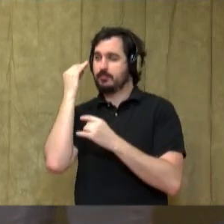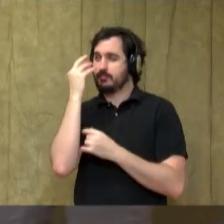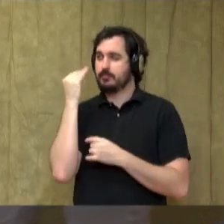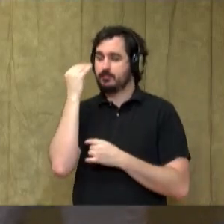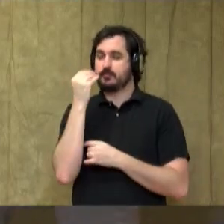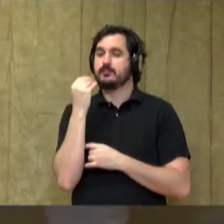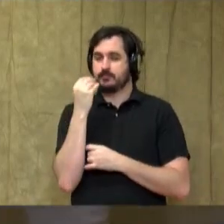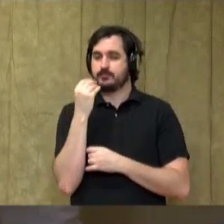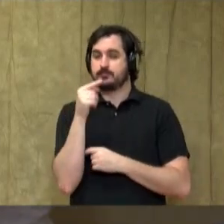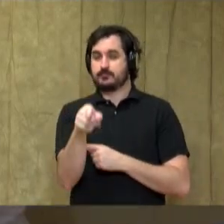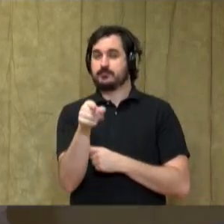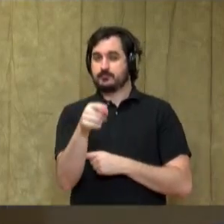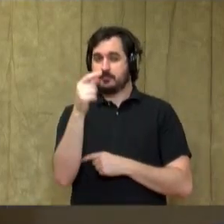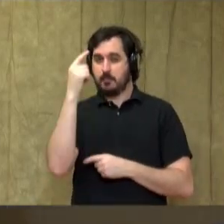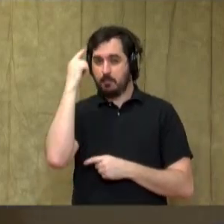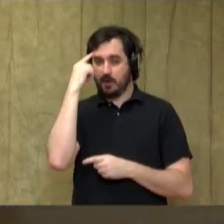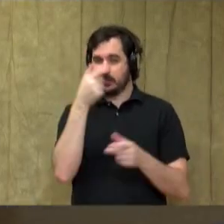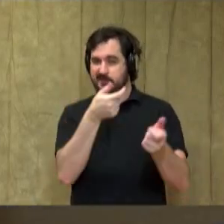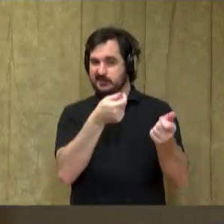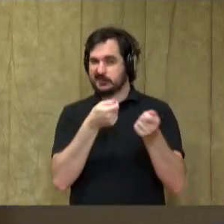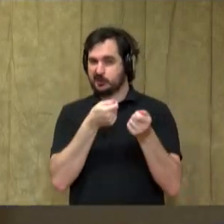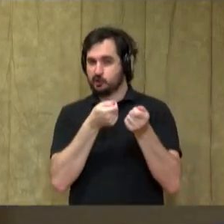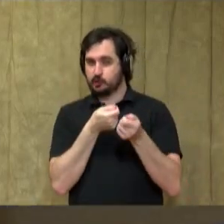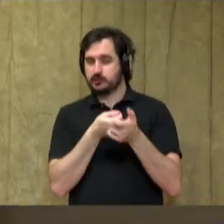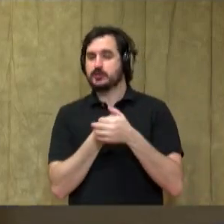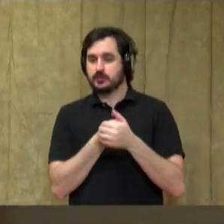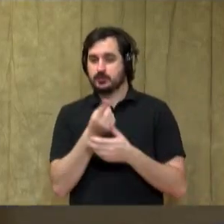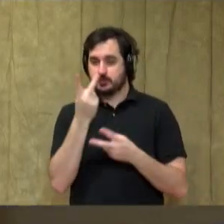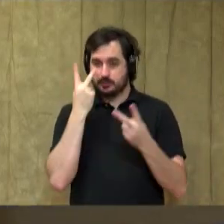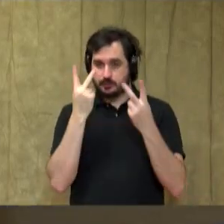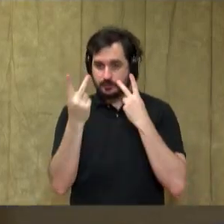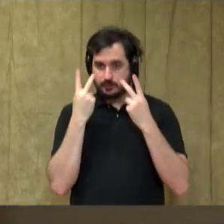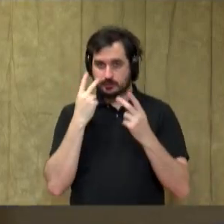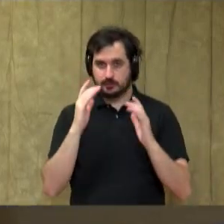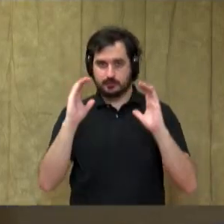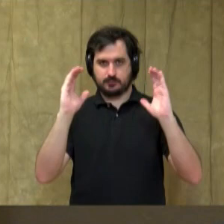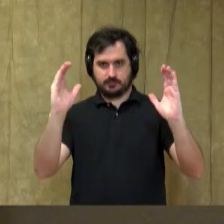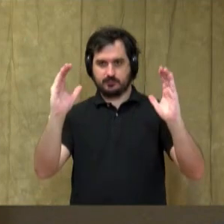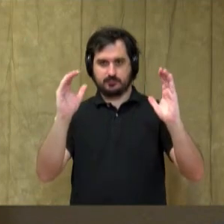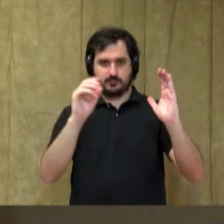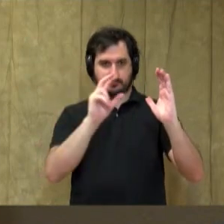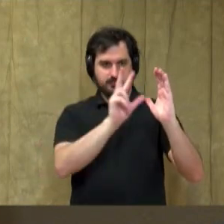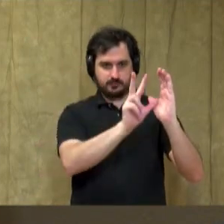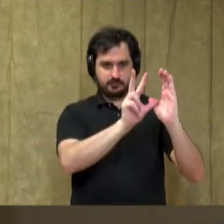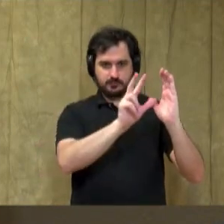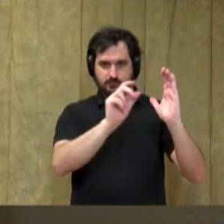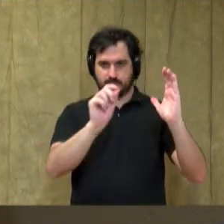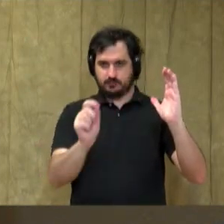brain teaser, you'll see those terms I put in order 3,